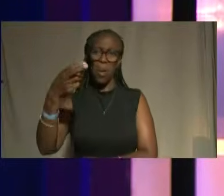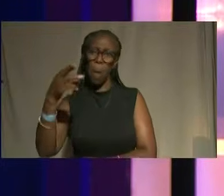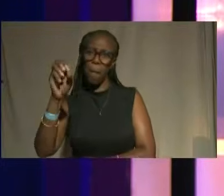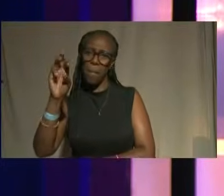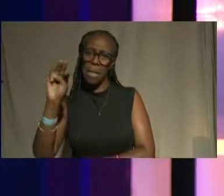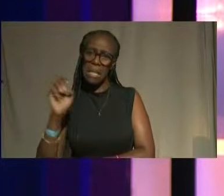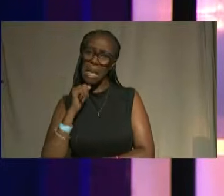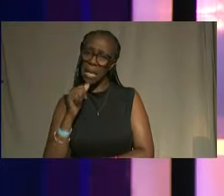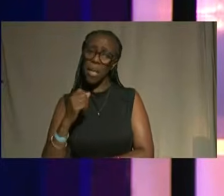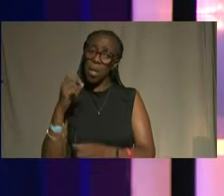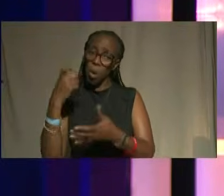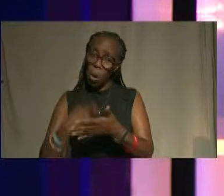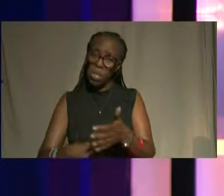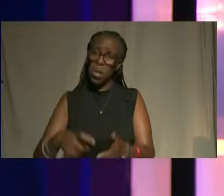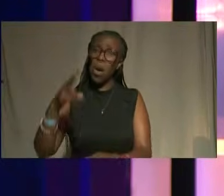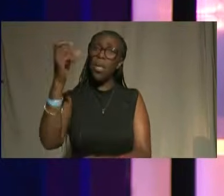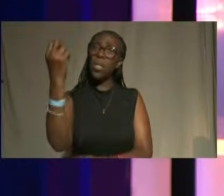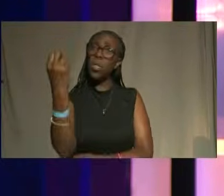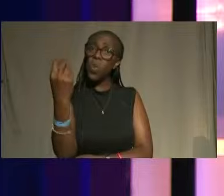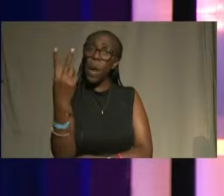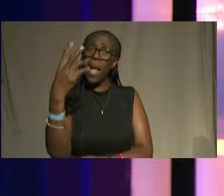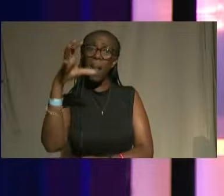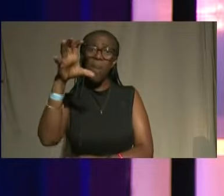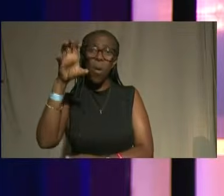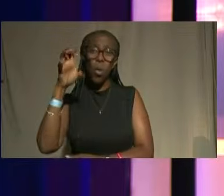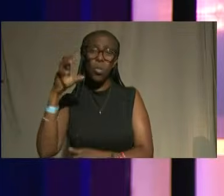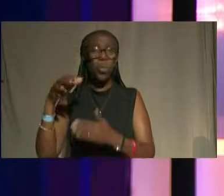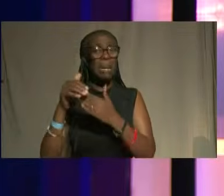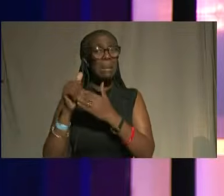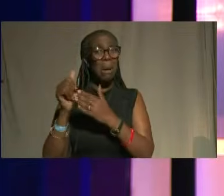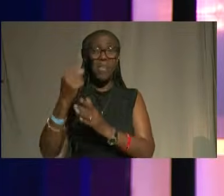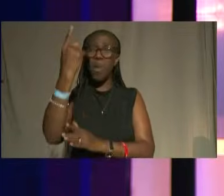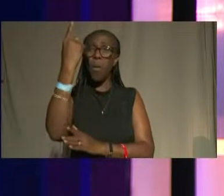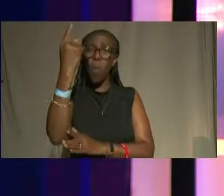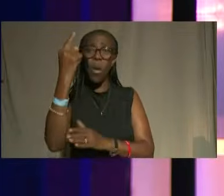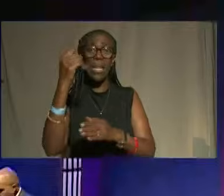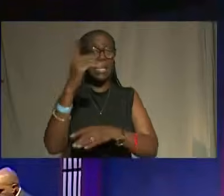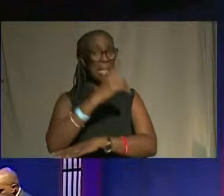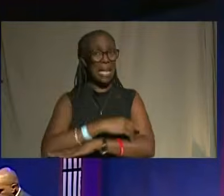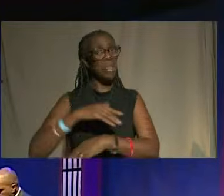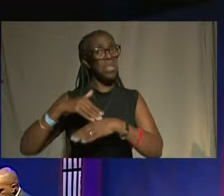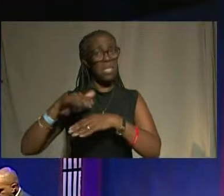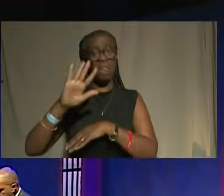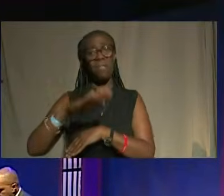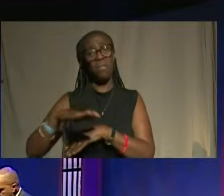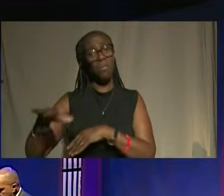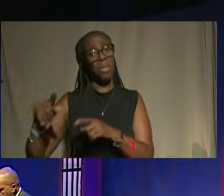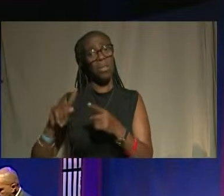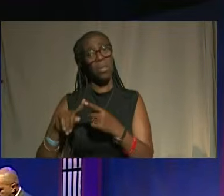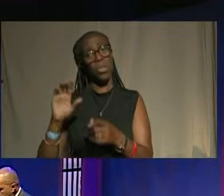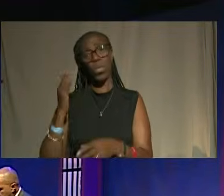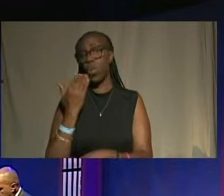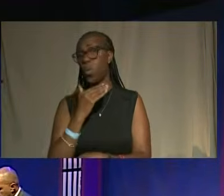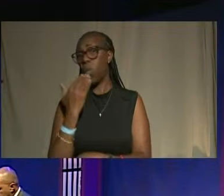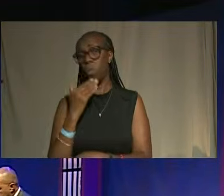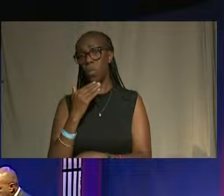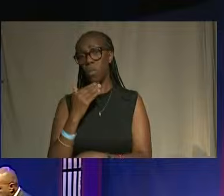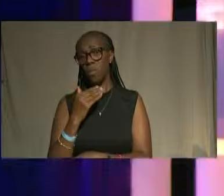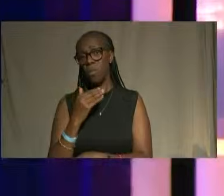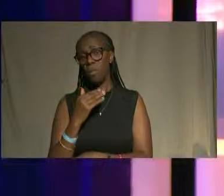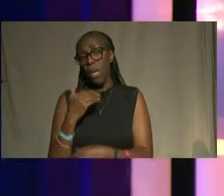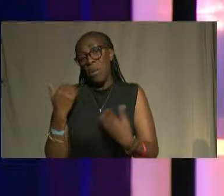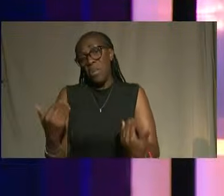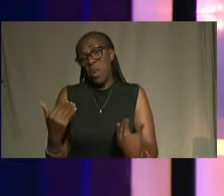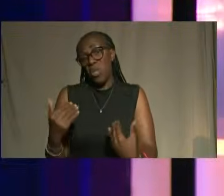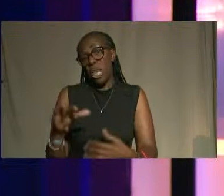send one of her children to school. And that it is so expensive that she ends up having to choose which